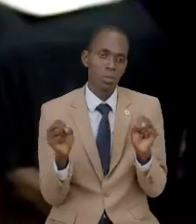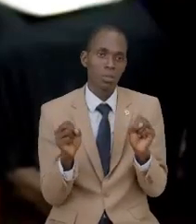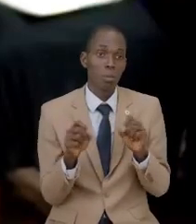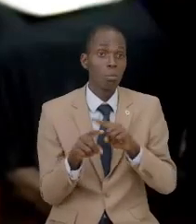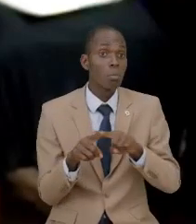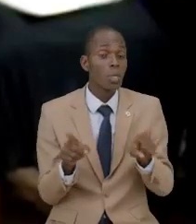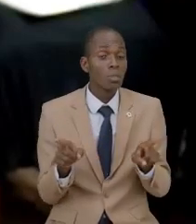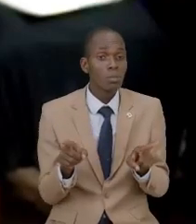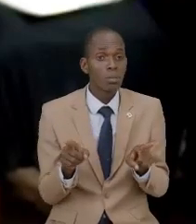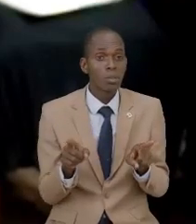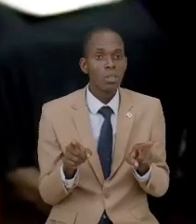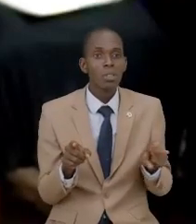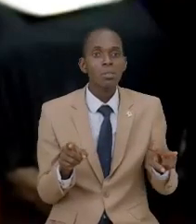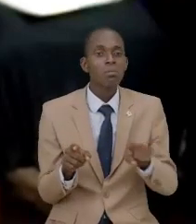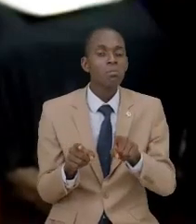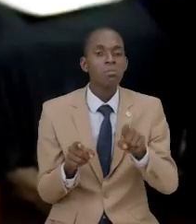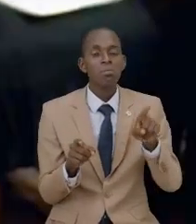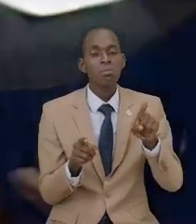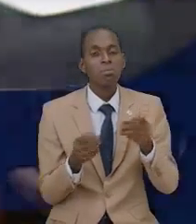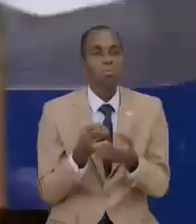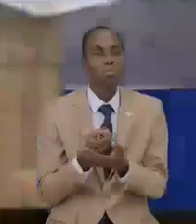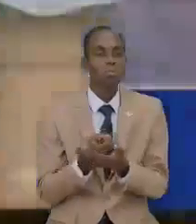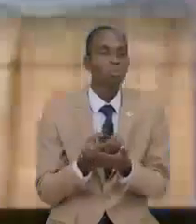but they'll spend